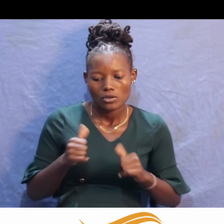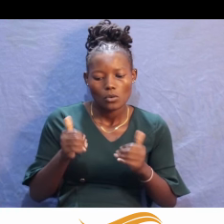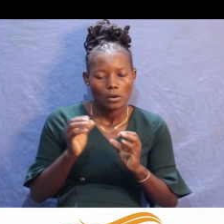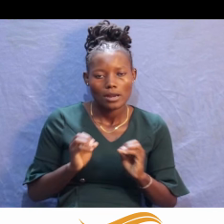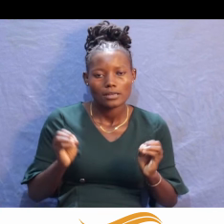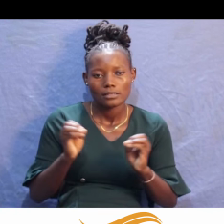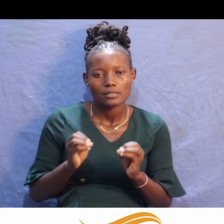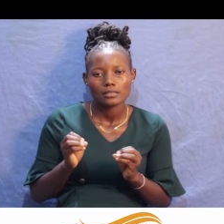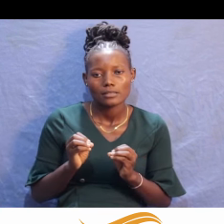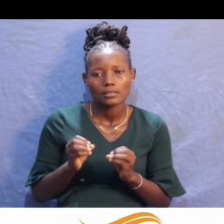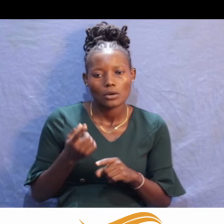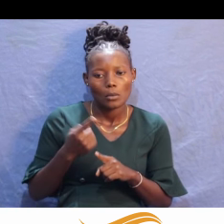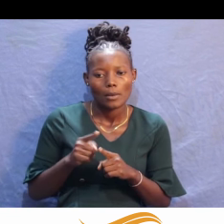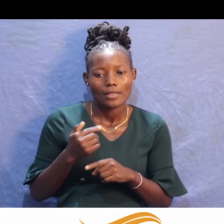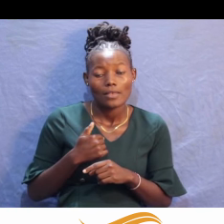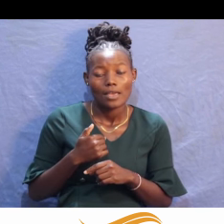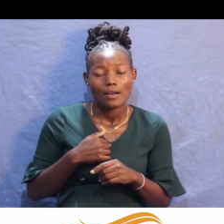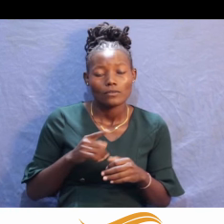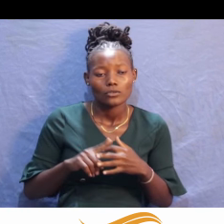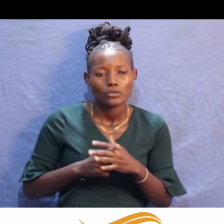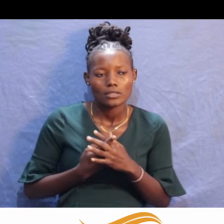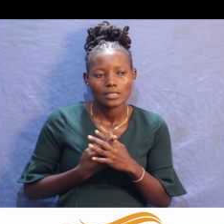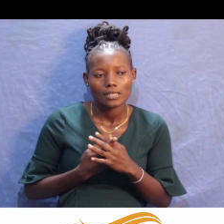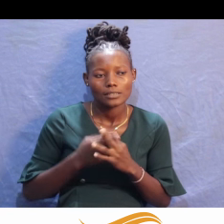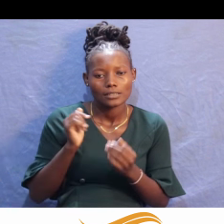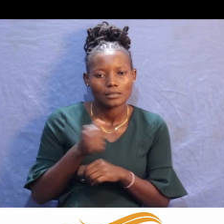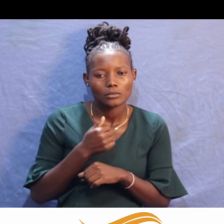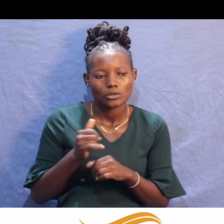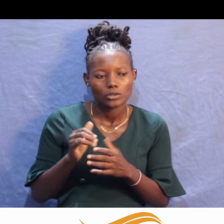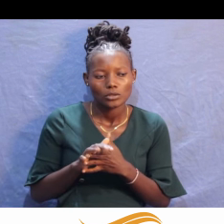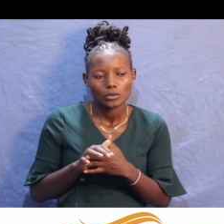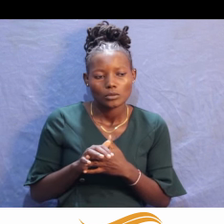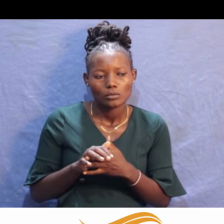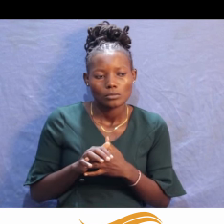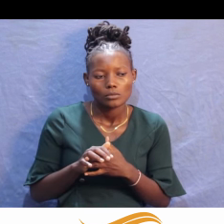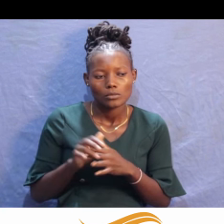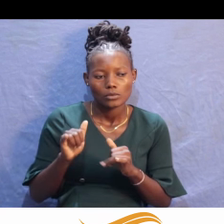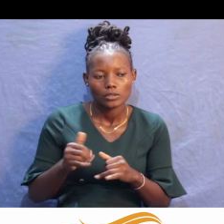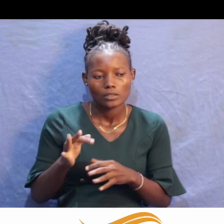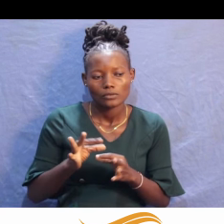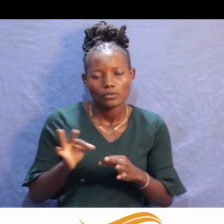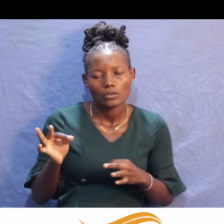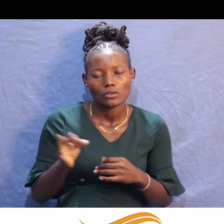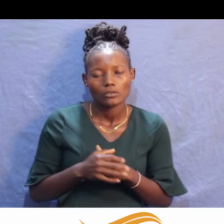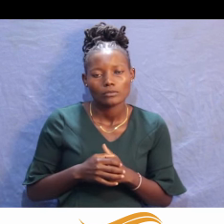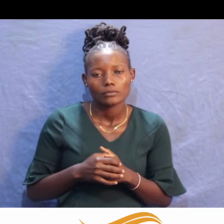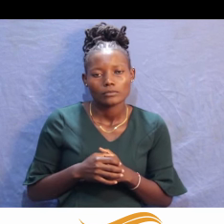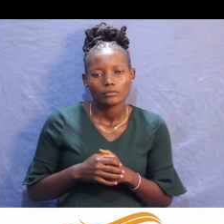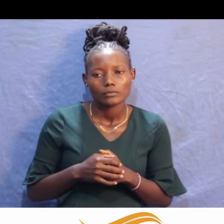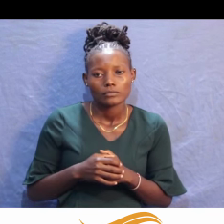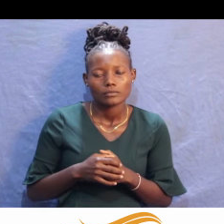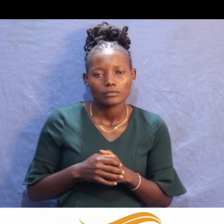they just can do better. But they have to stop. They can't do that. They can't sustain that amount of that type of running. Where